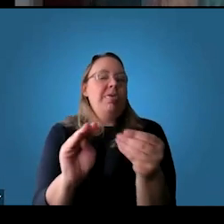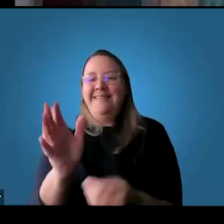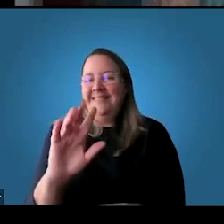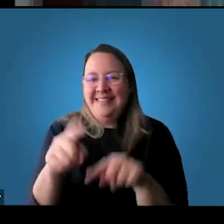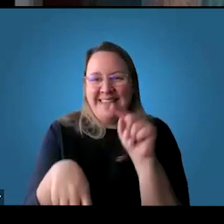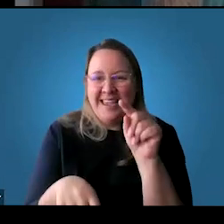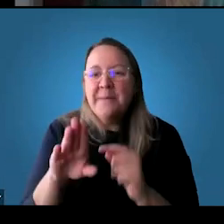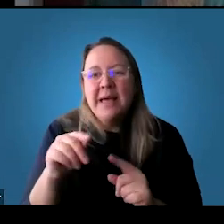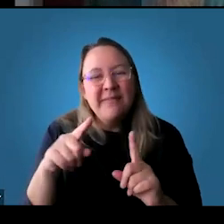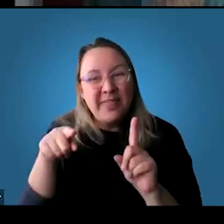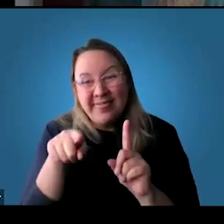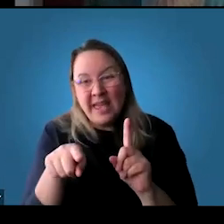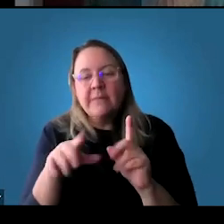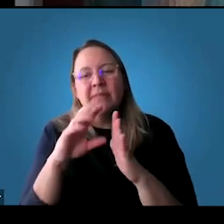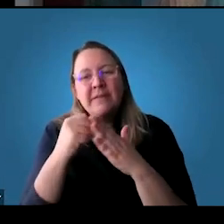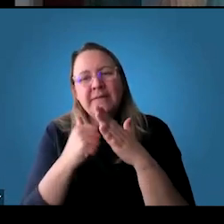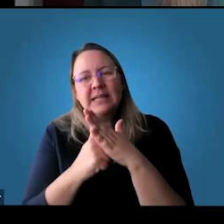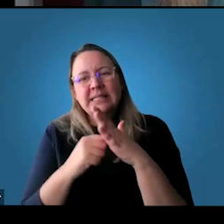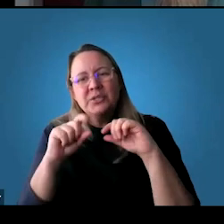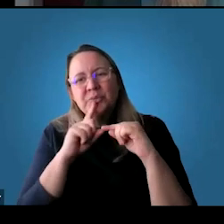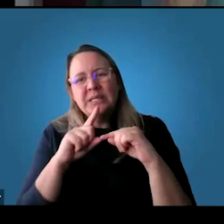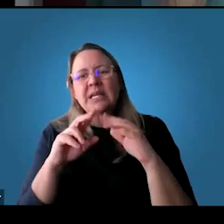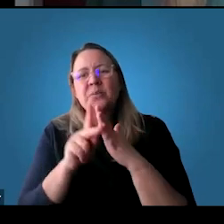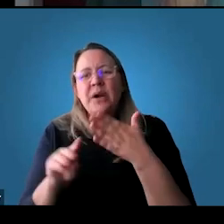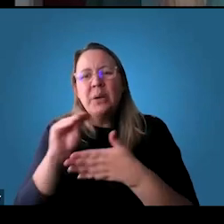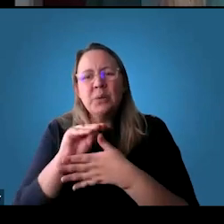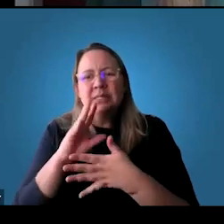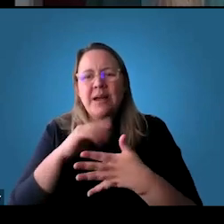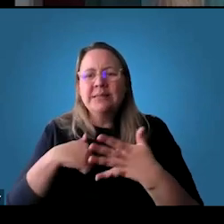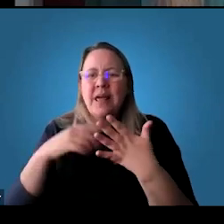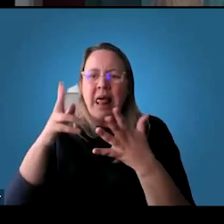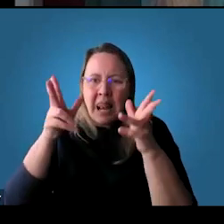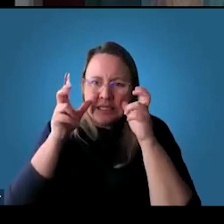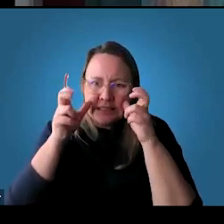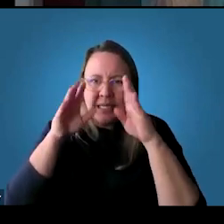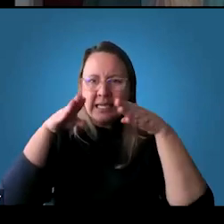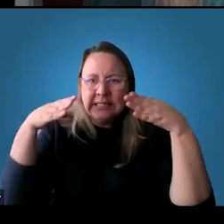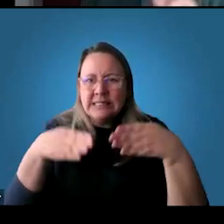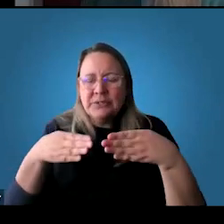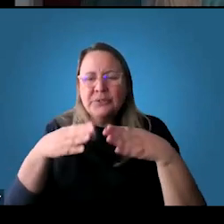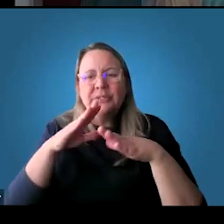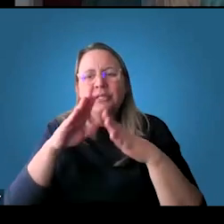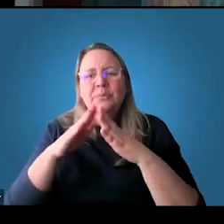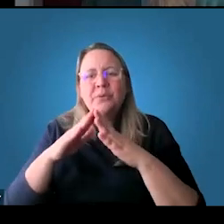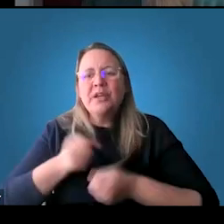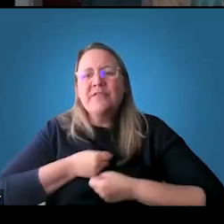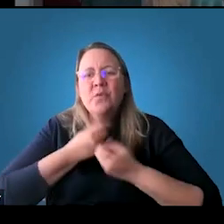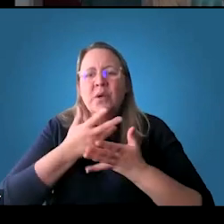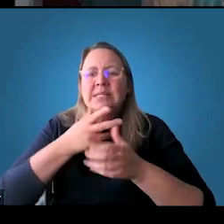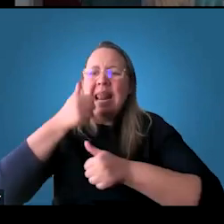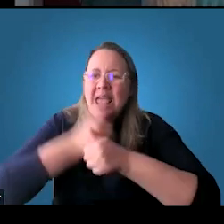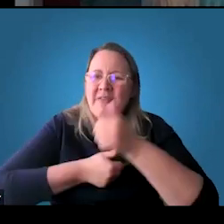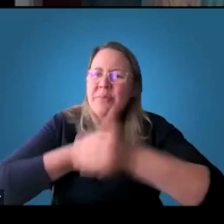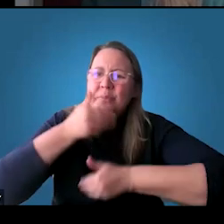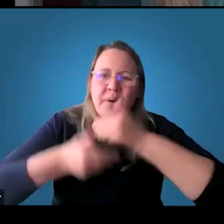about this example is that the foundation really prioritized listening and centered community voices at every stage of the